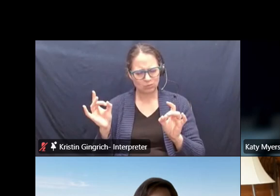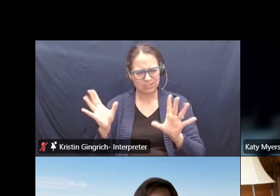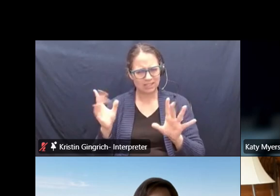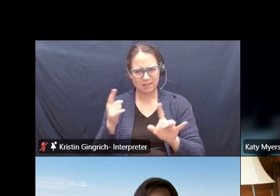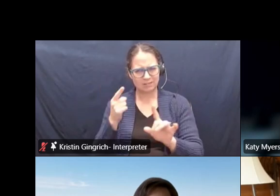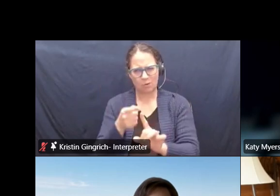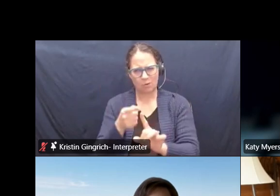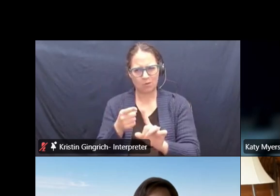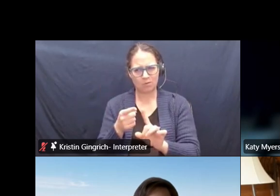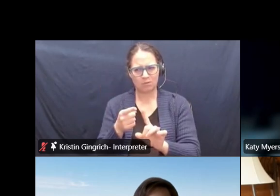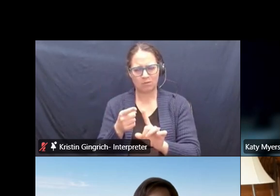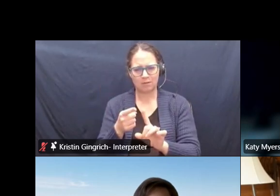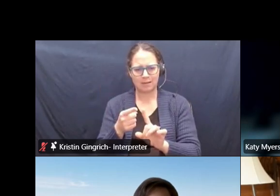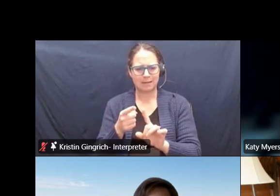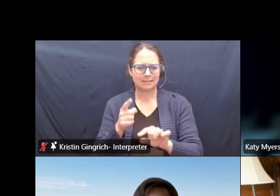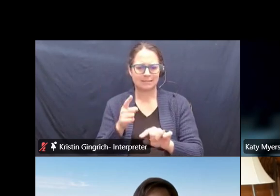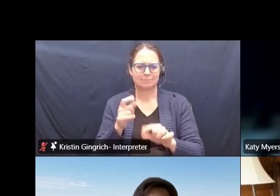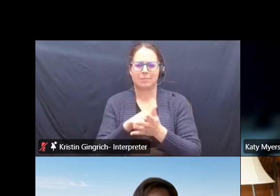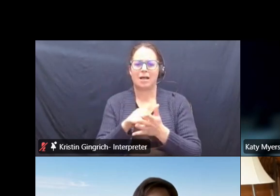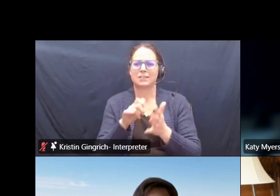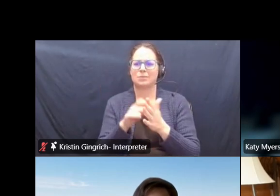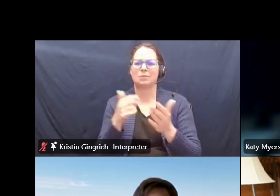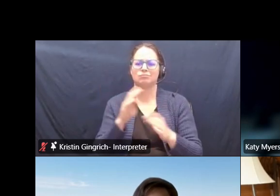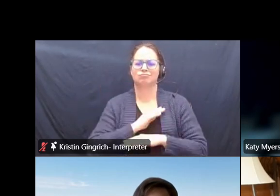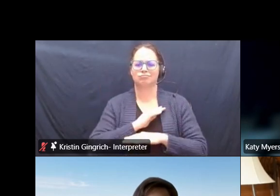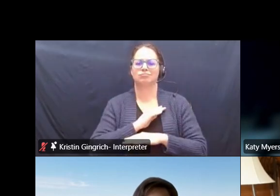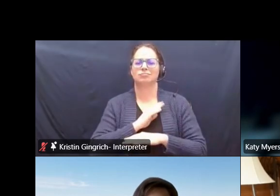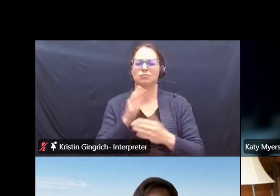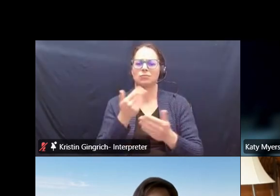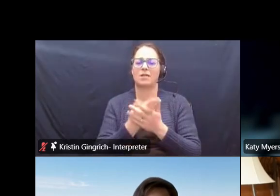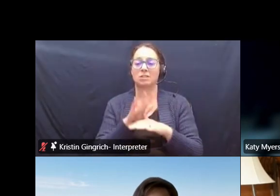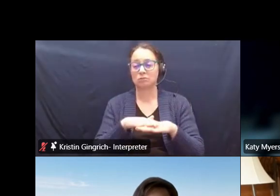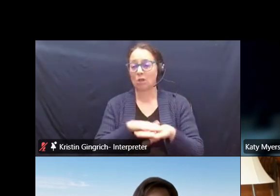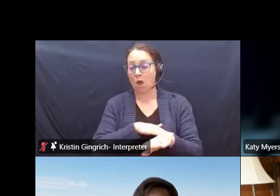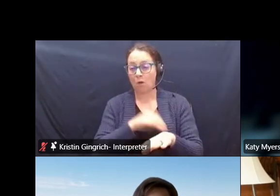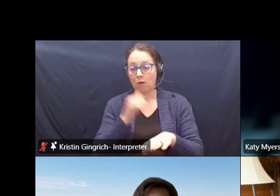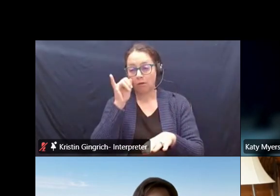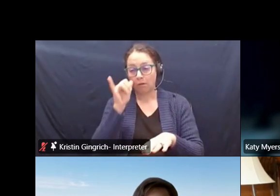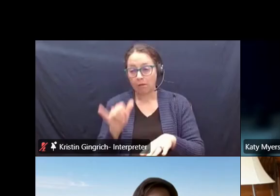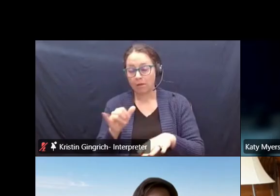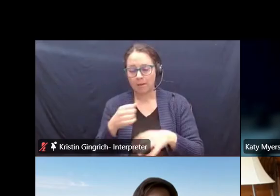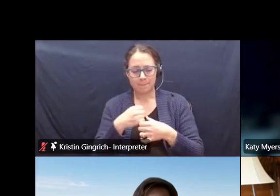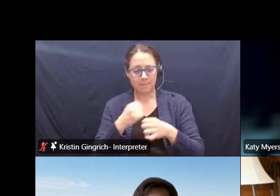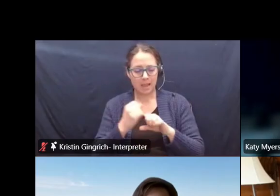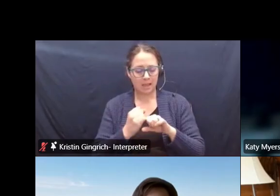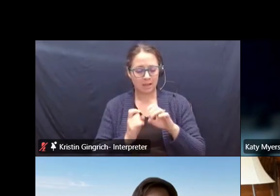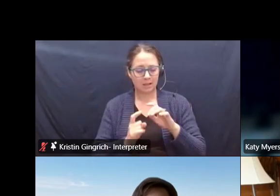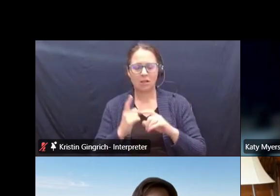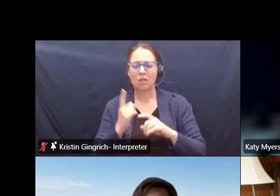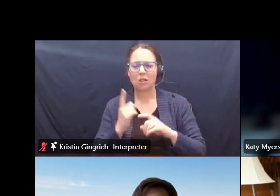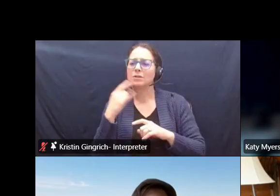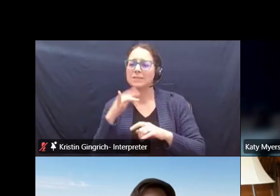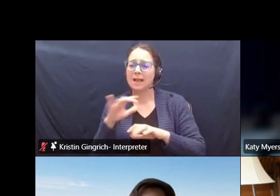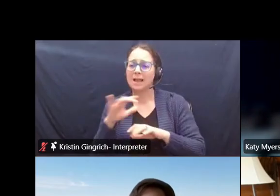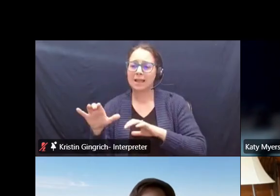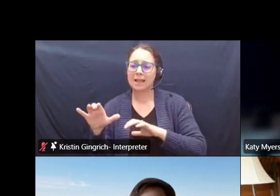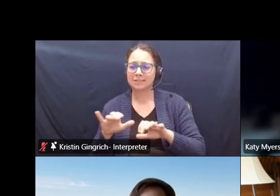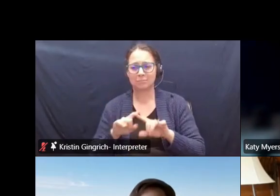is nothing tangible. It is slow, making an appearance of action instead